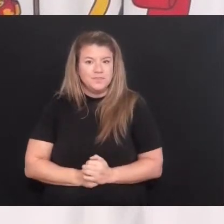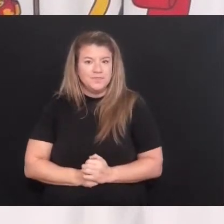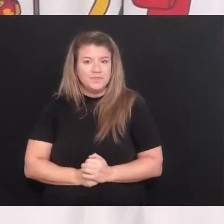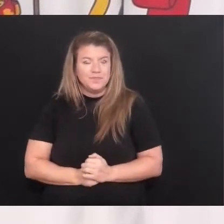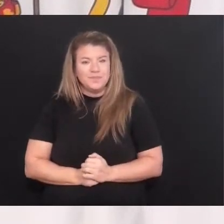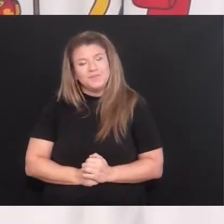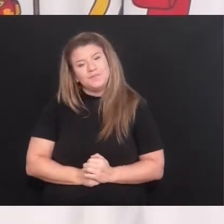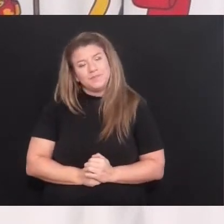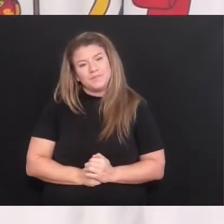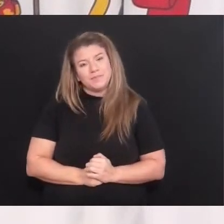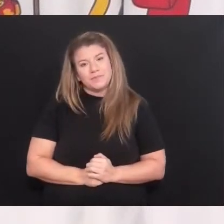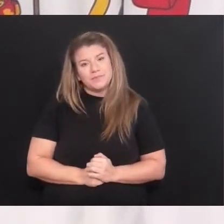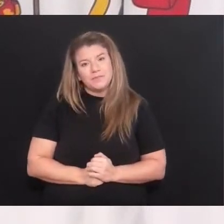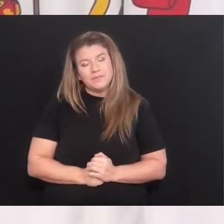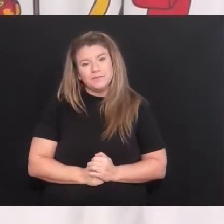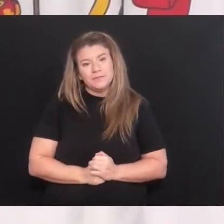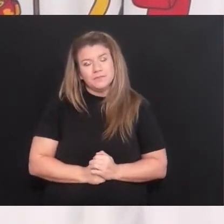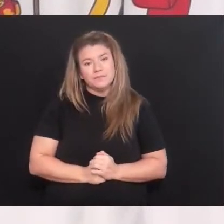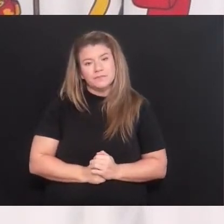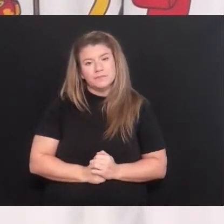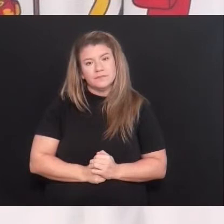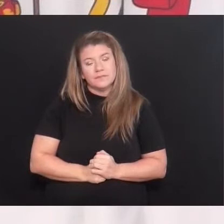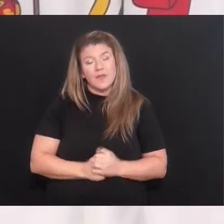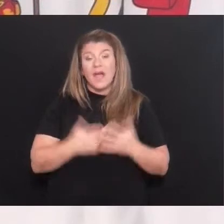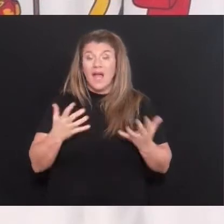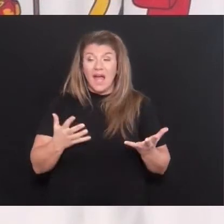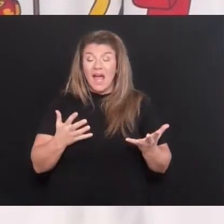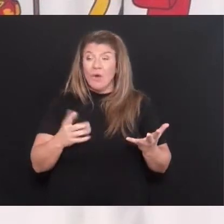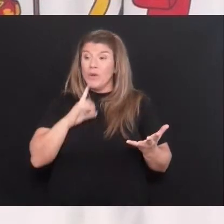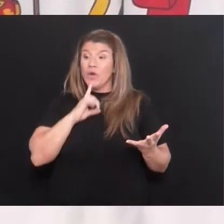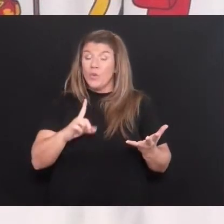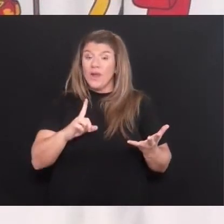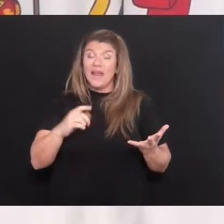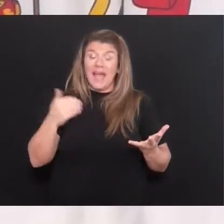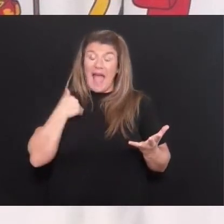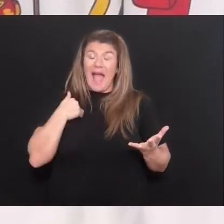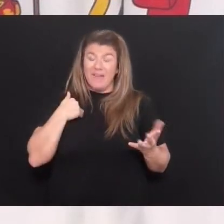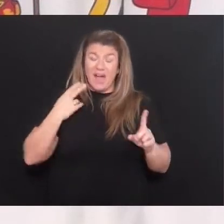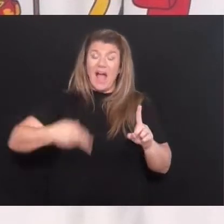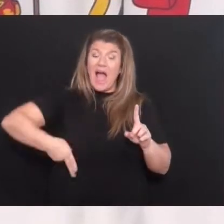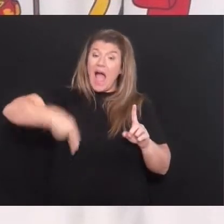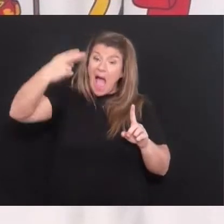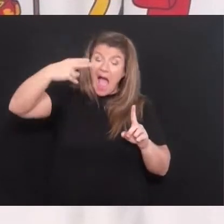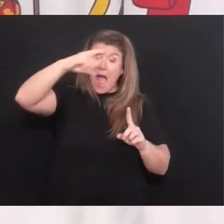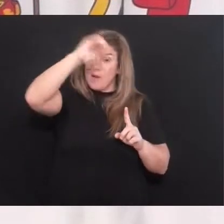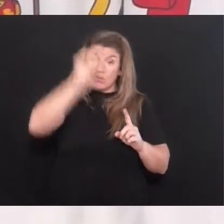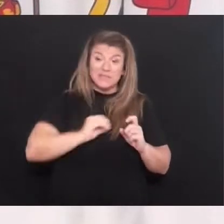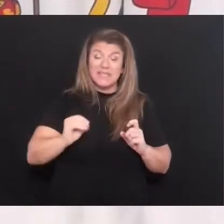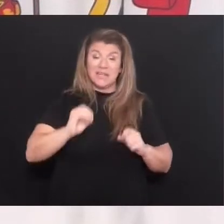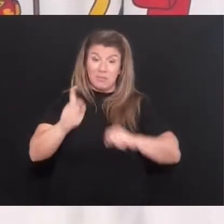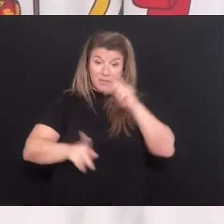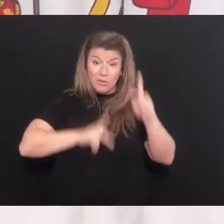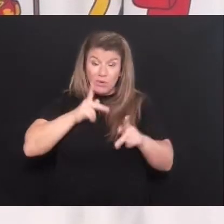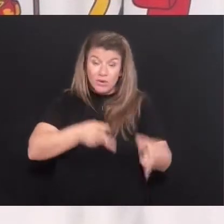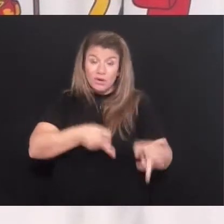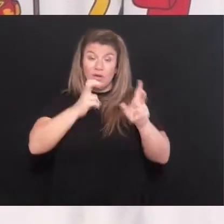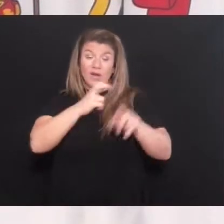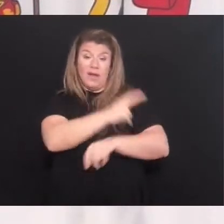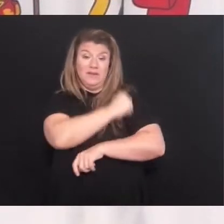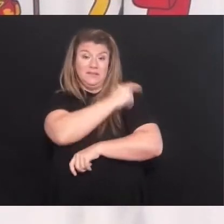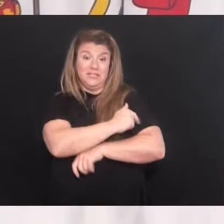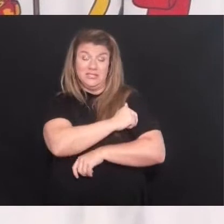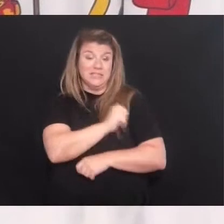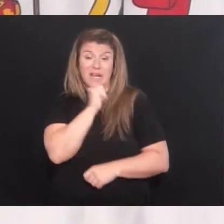There's no question that we have an incredible high percentage of the folks that are in the hospitals are